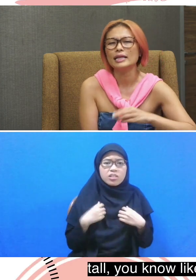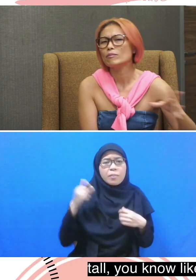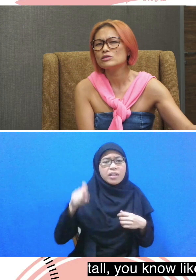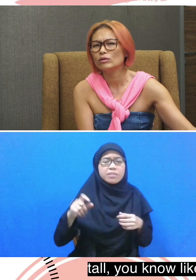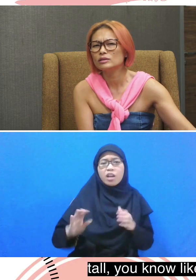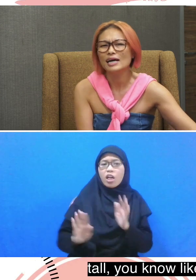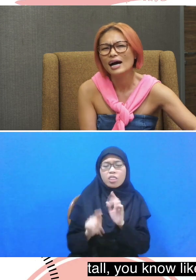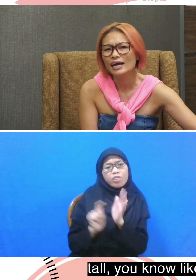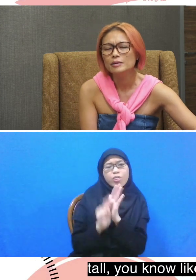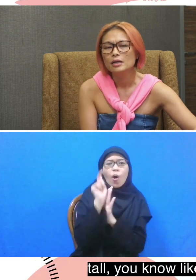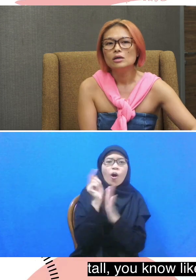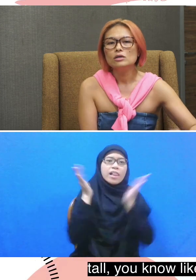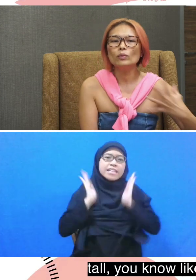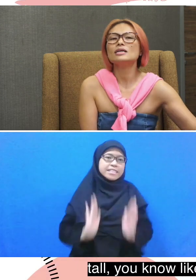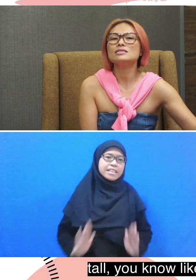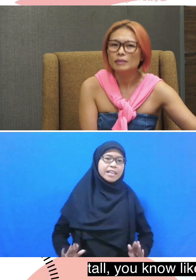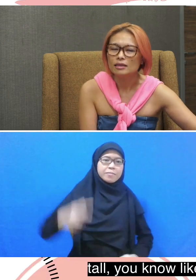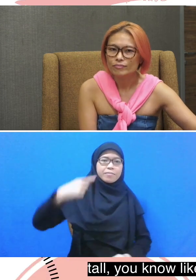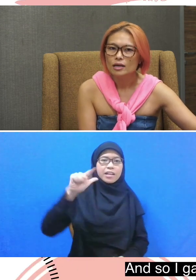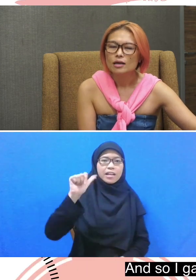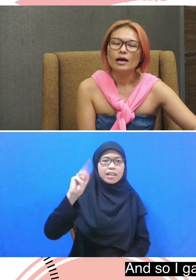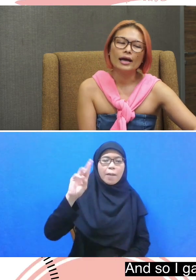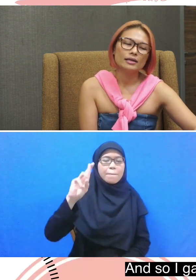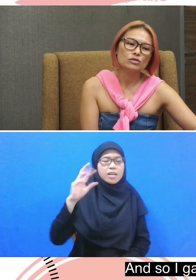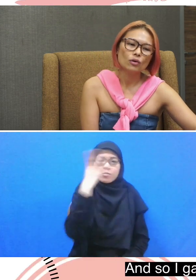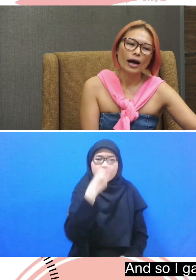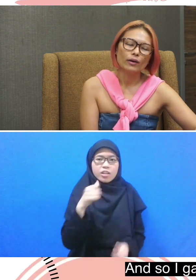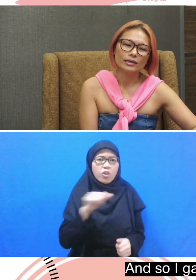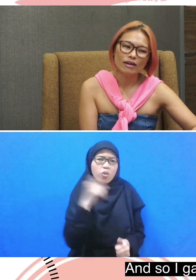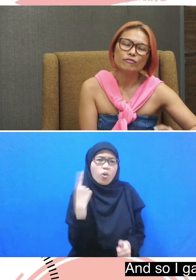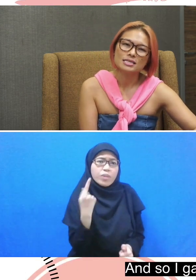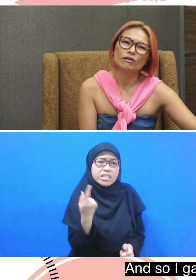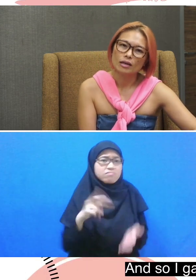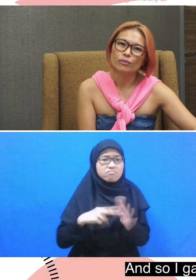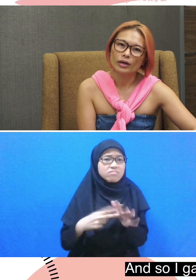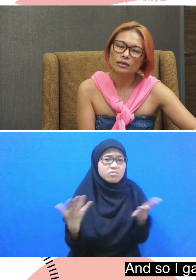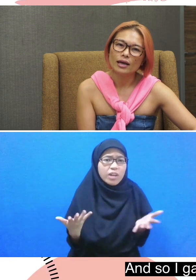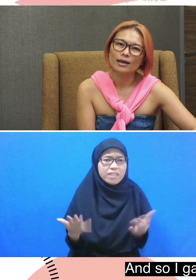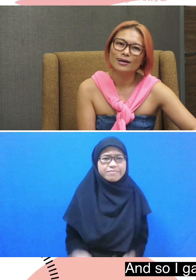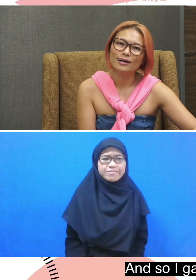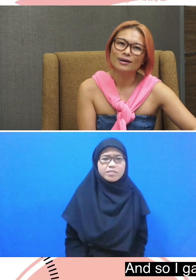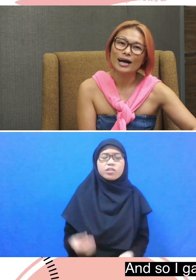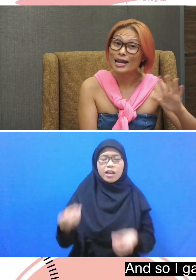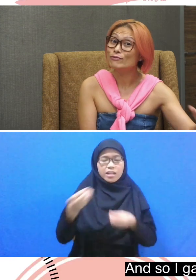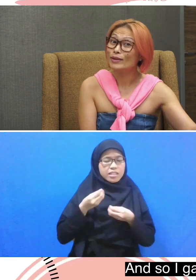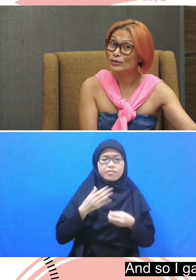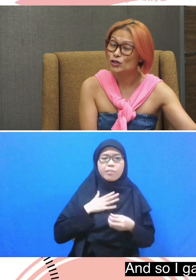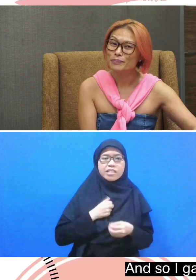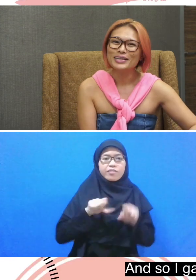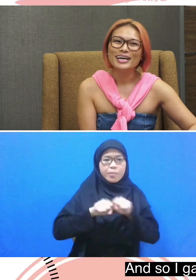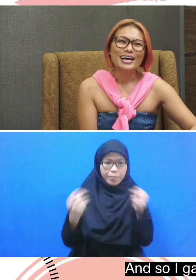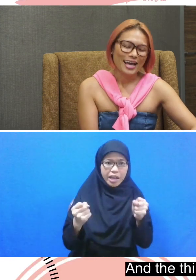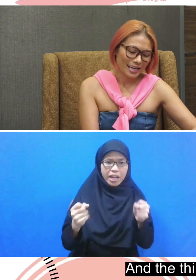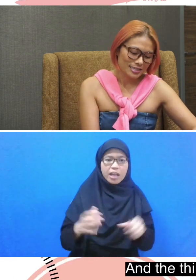like glamorous all the time? So what does it mean? And so I gave myself that break, and I left my first